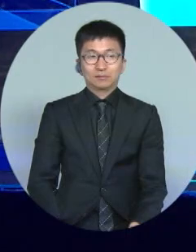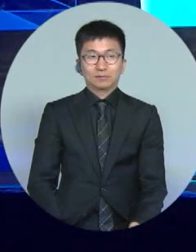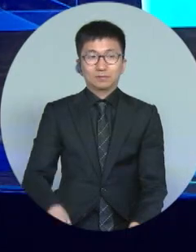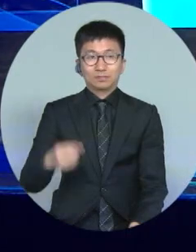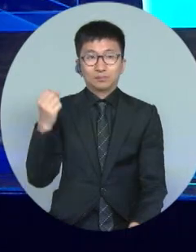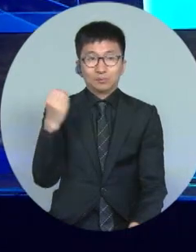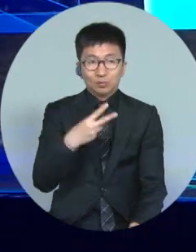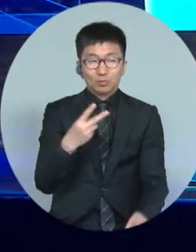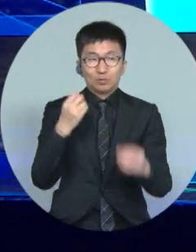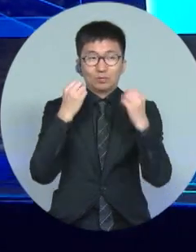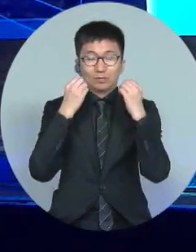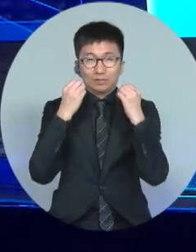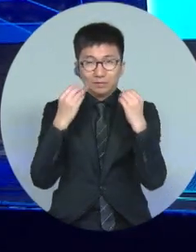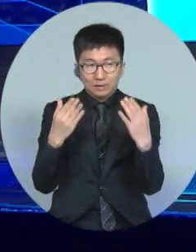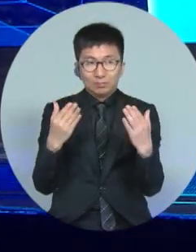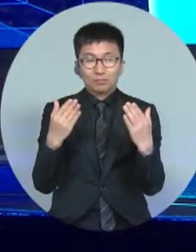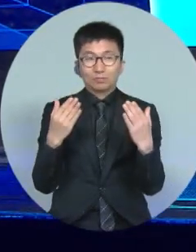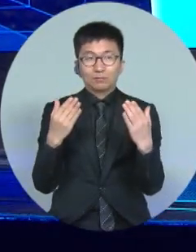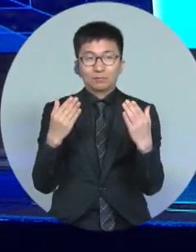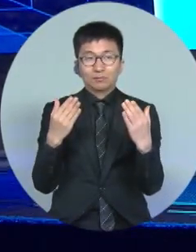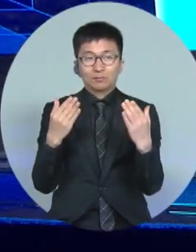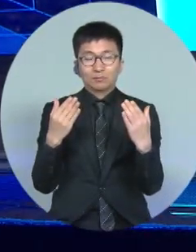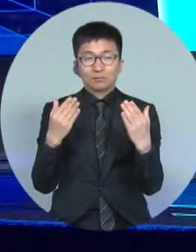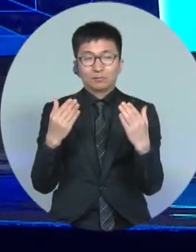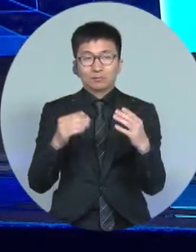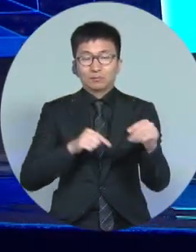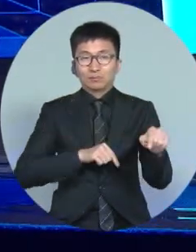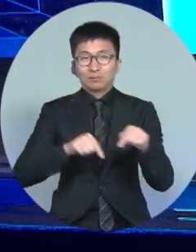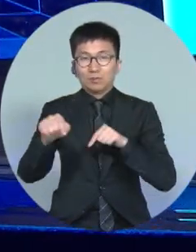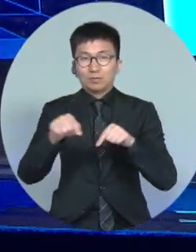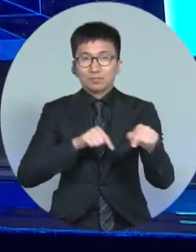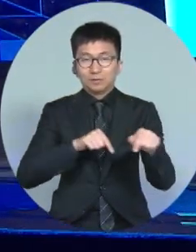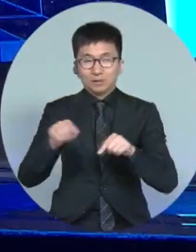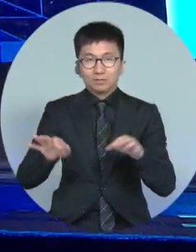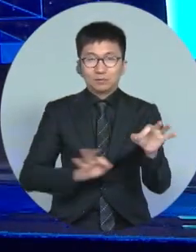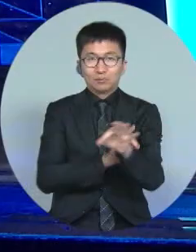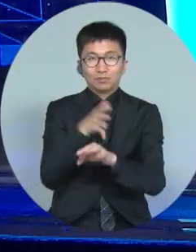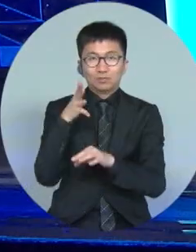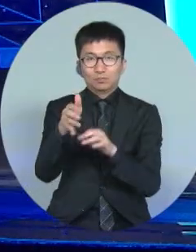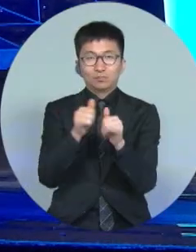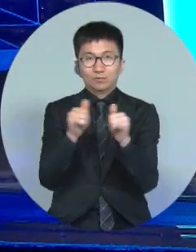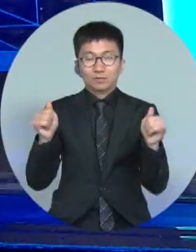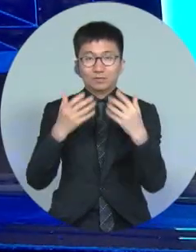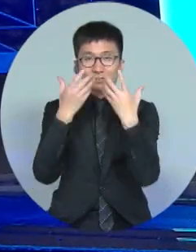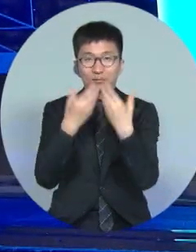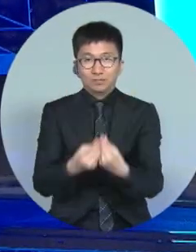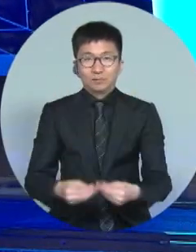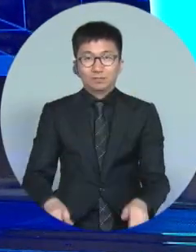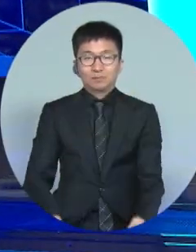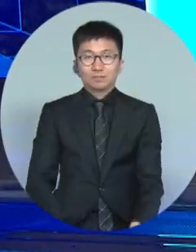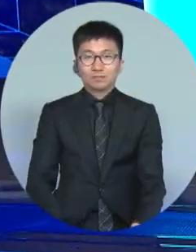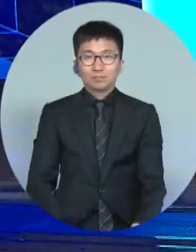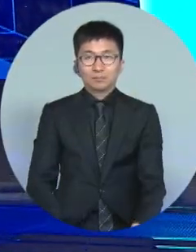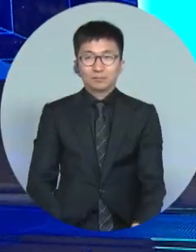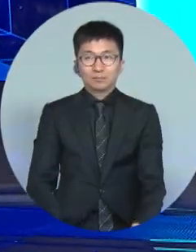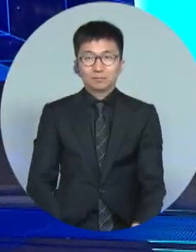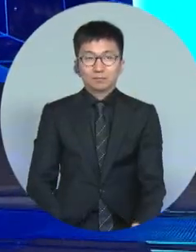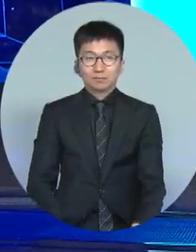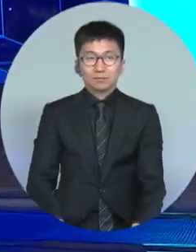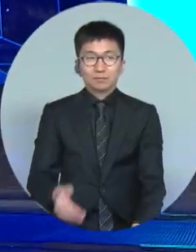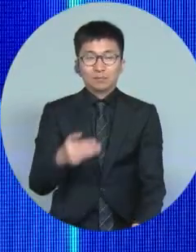politicians, Ronald Reagan and Margaret Thatcher, who implemented this new doctrine of